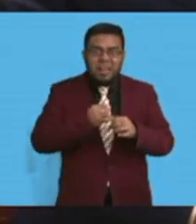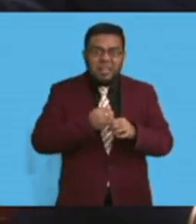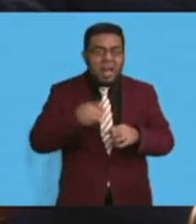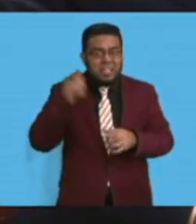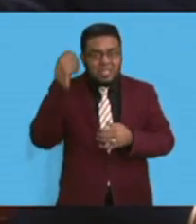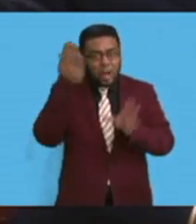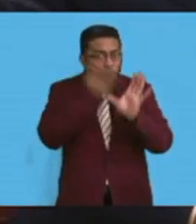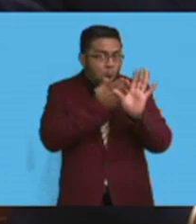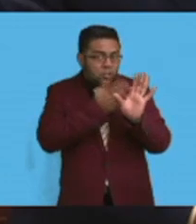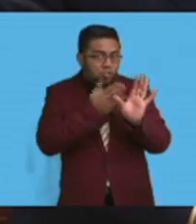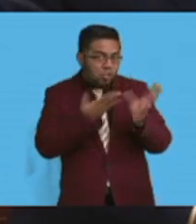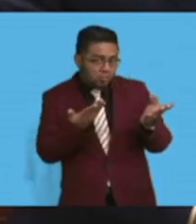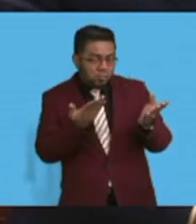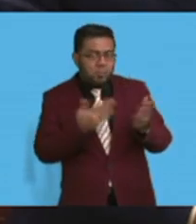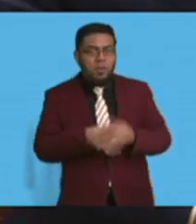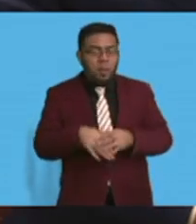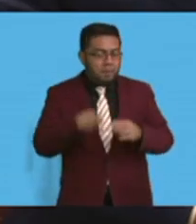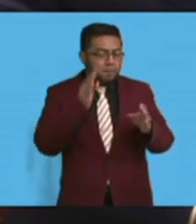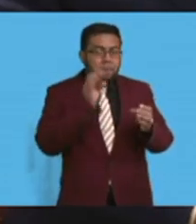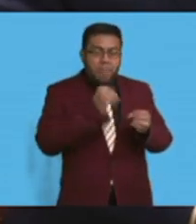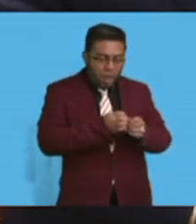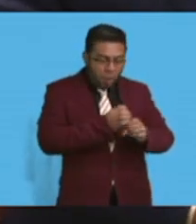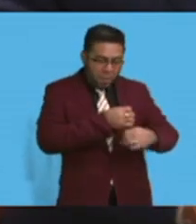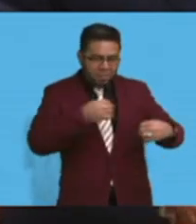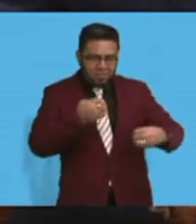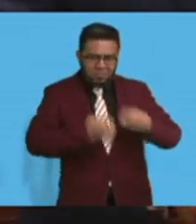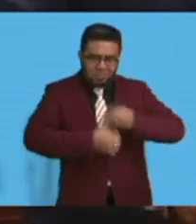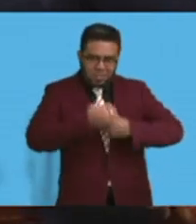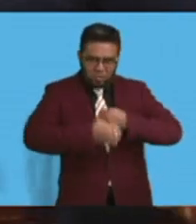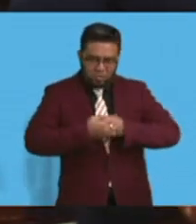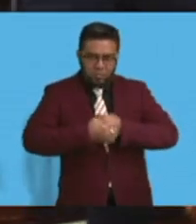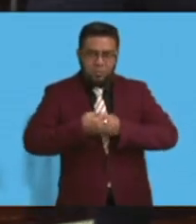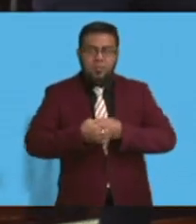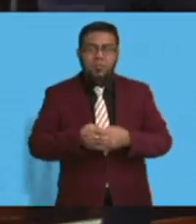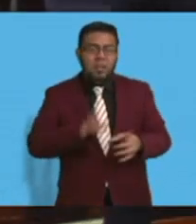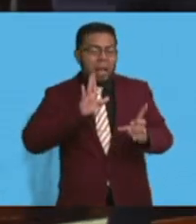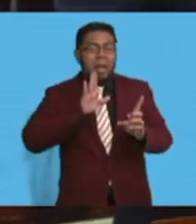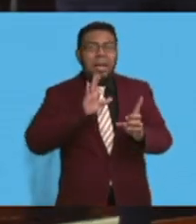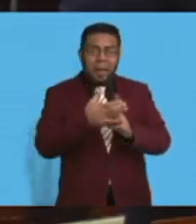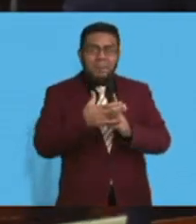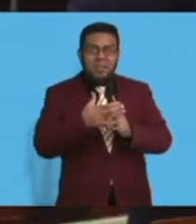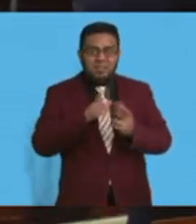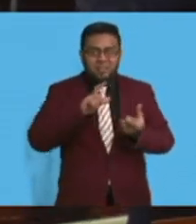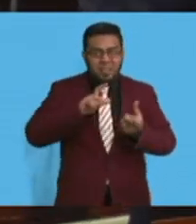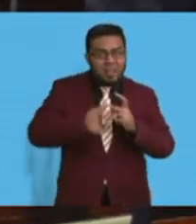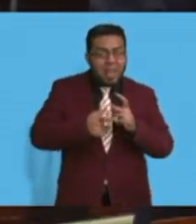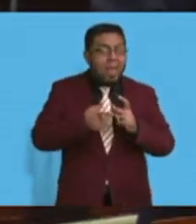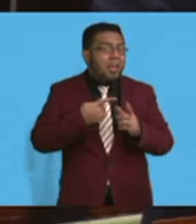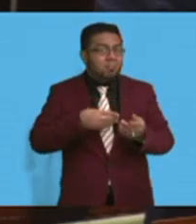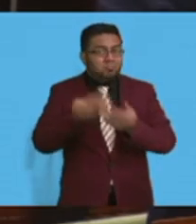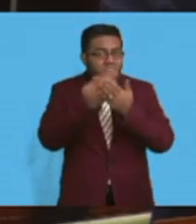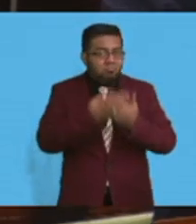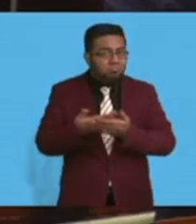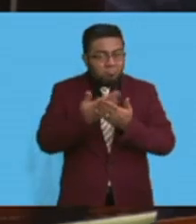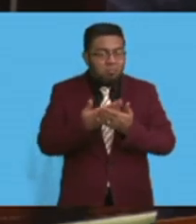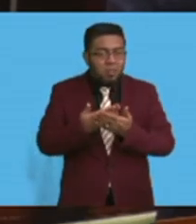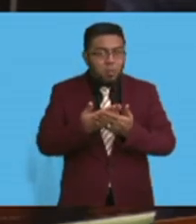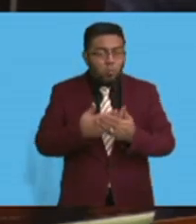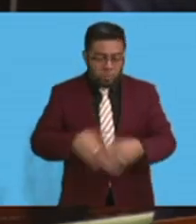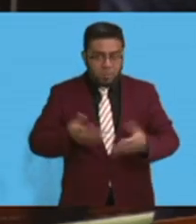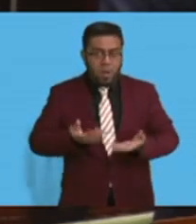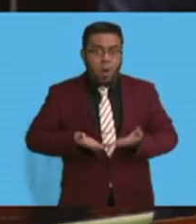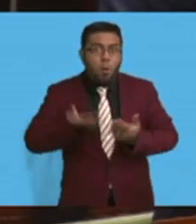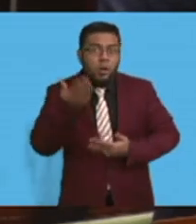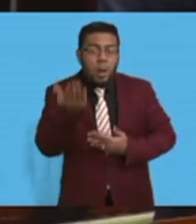specialized education, biomedical engineering, town planning, and climate and actuarial studies. 20 will be awarded locally for